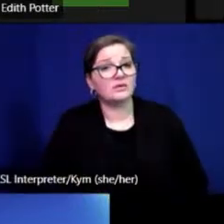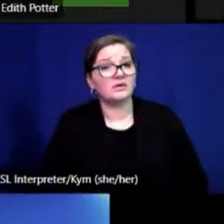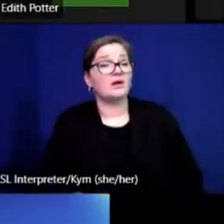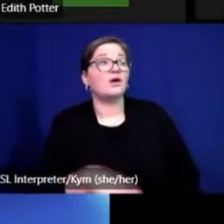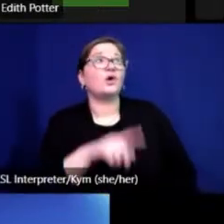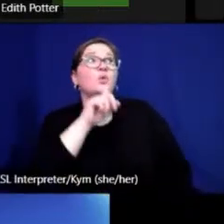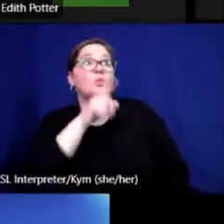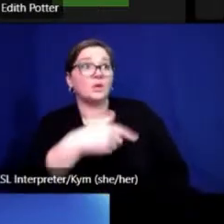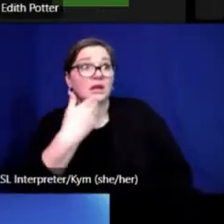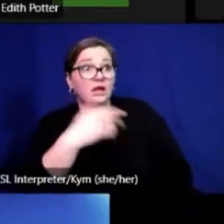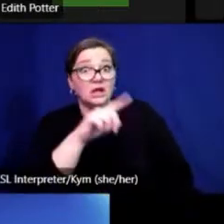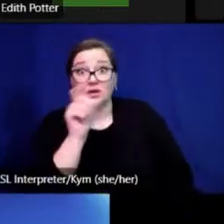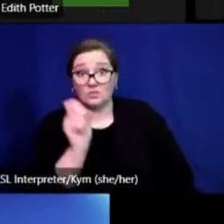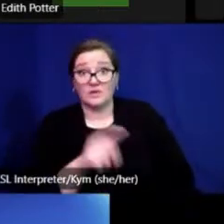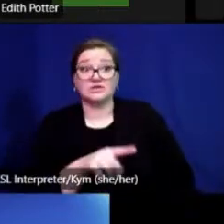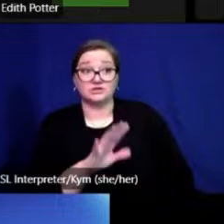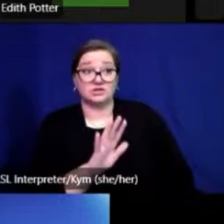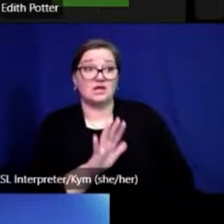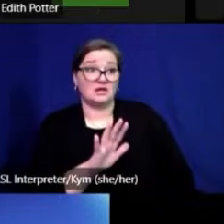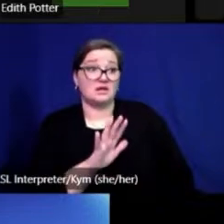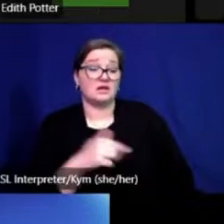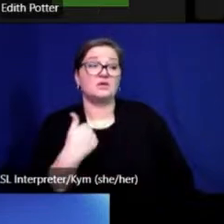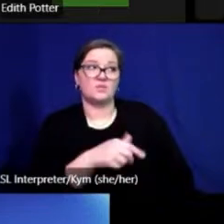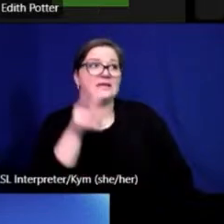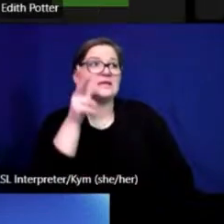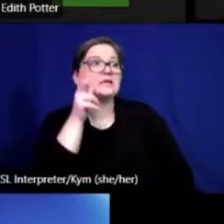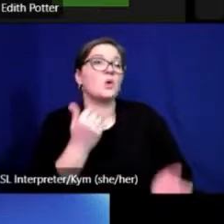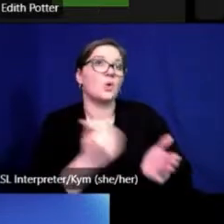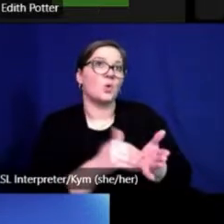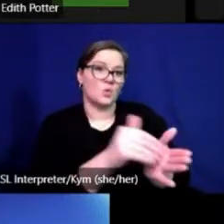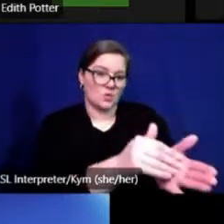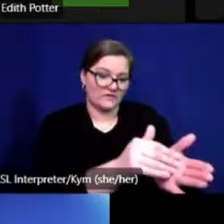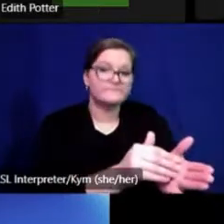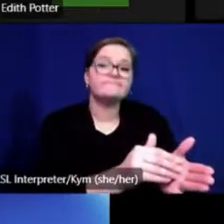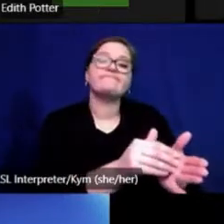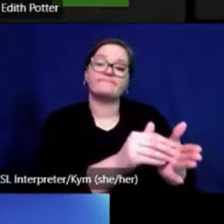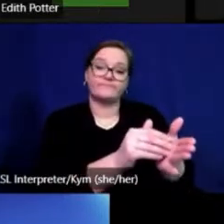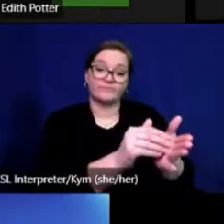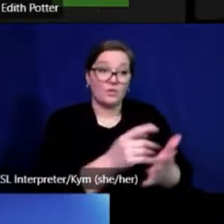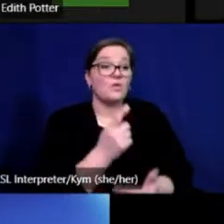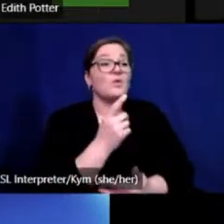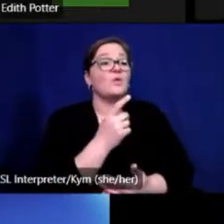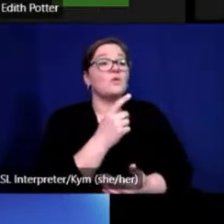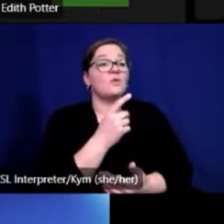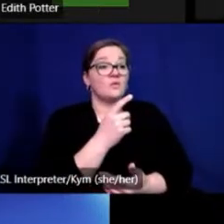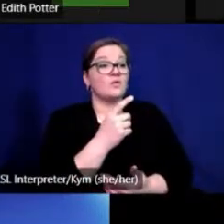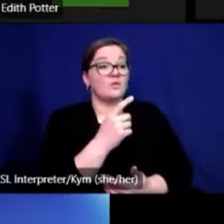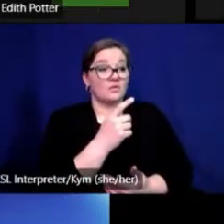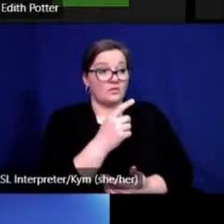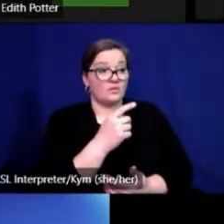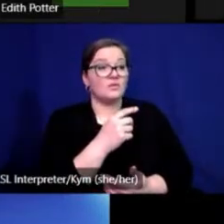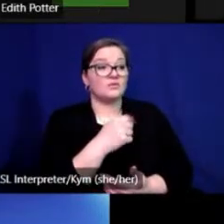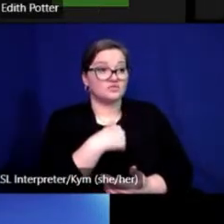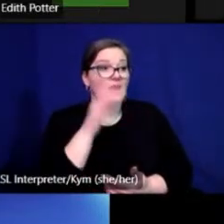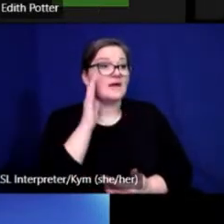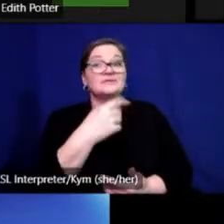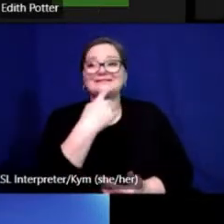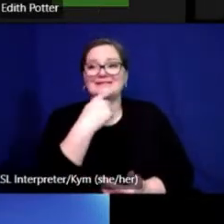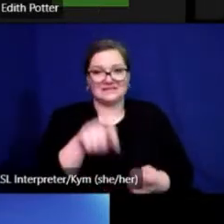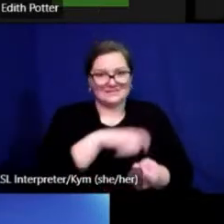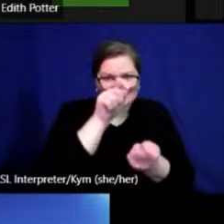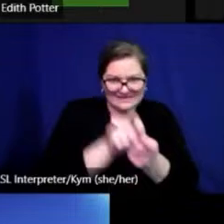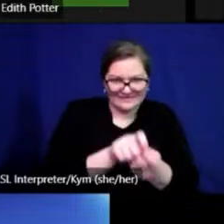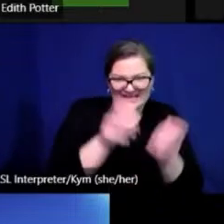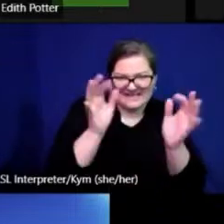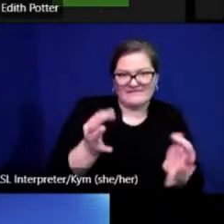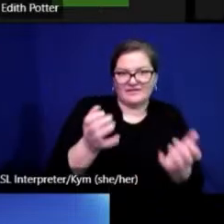Really good question, and one that we get a lot. And what I'll say is, so specifically, I definitely want Whitney